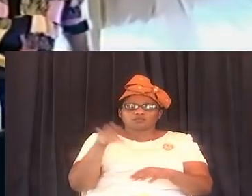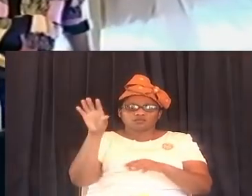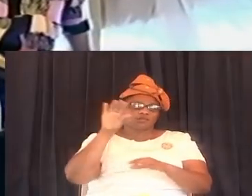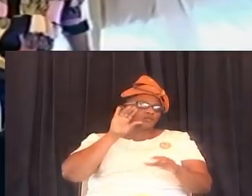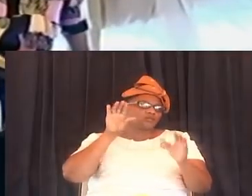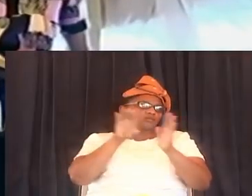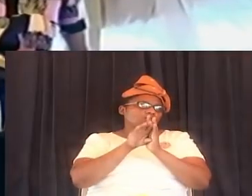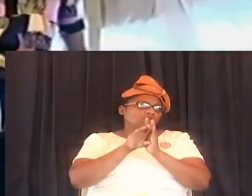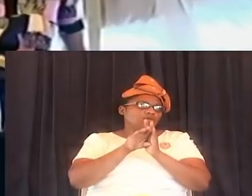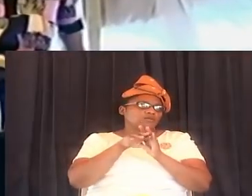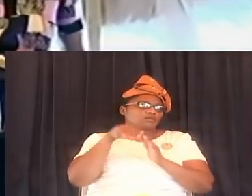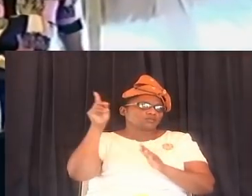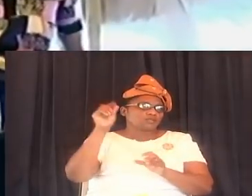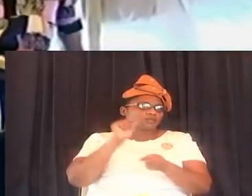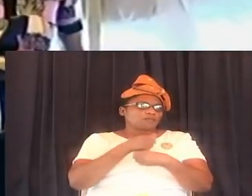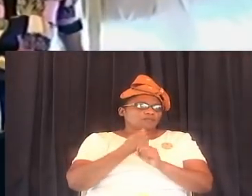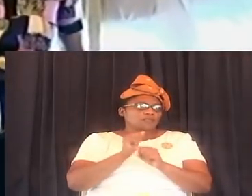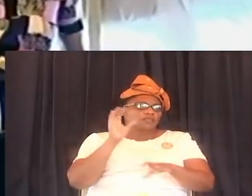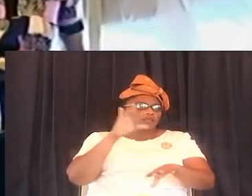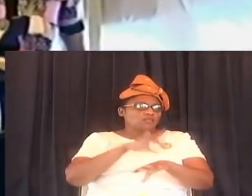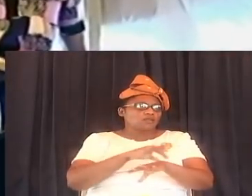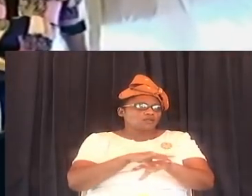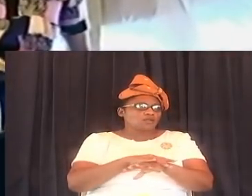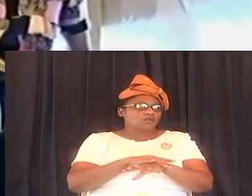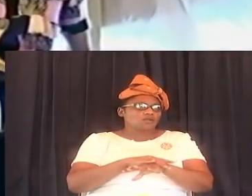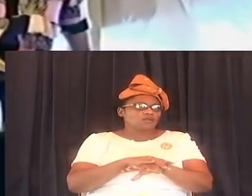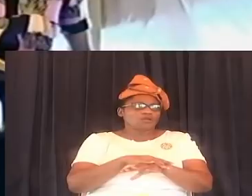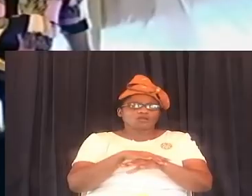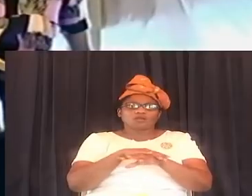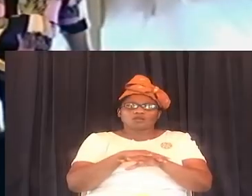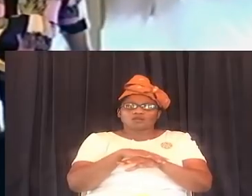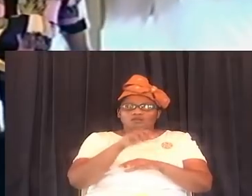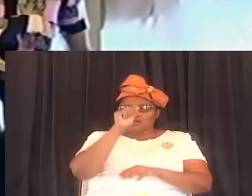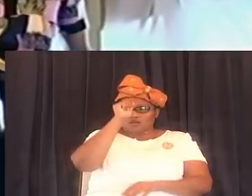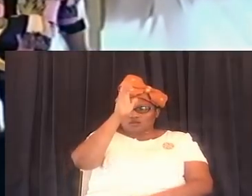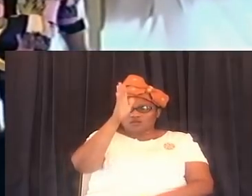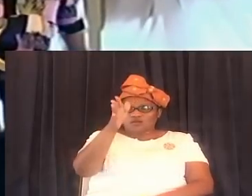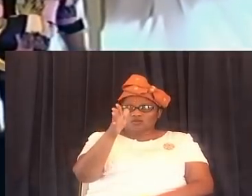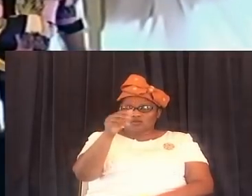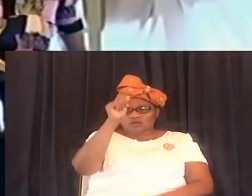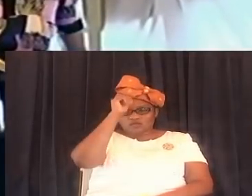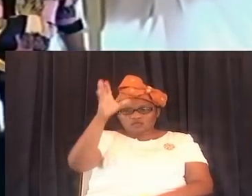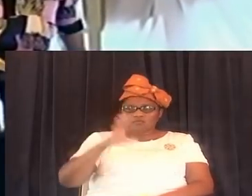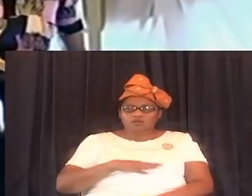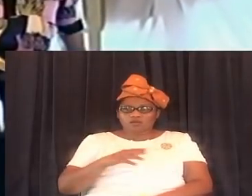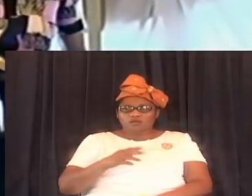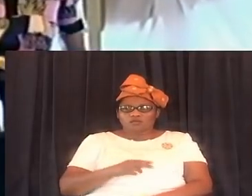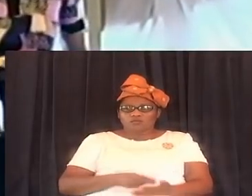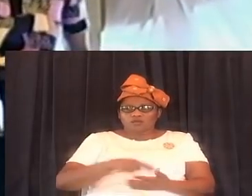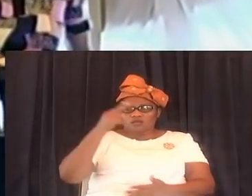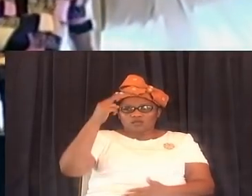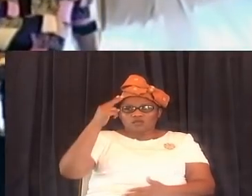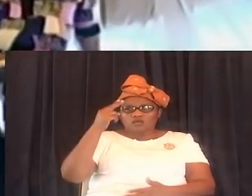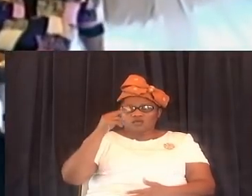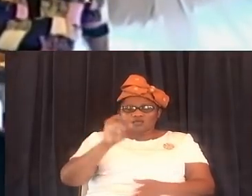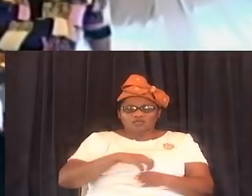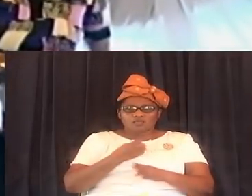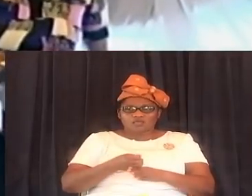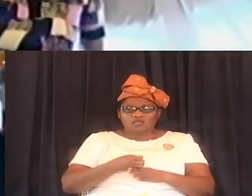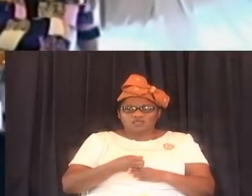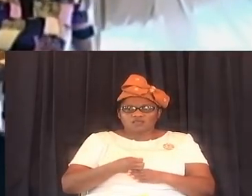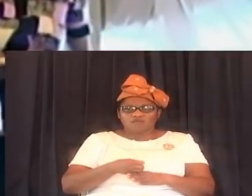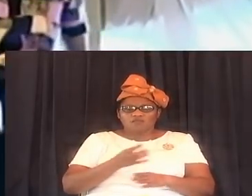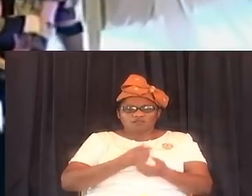have made the hurt and created man upon it. I, even my hands, have stretched out the